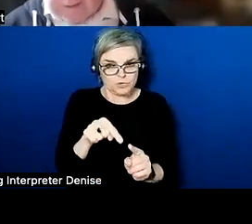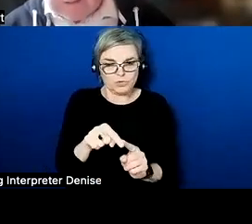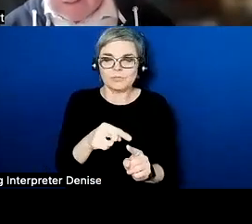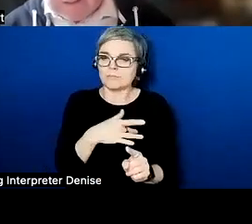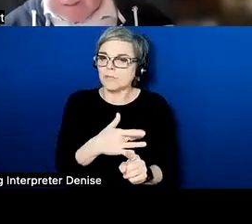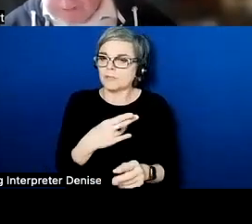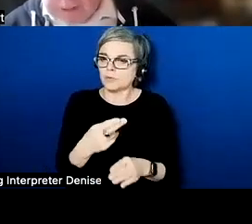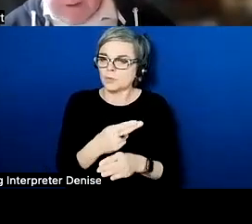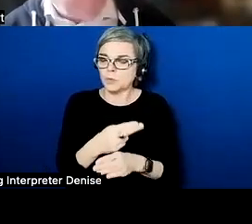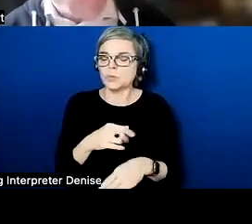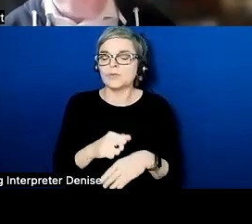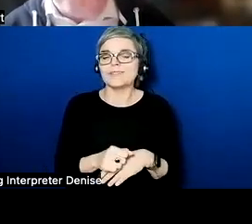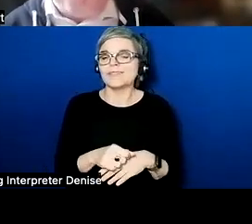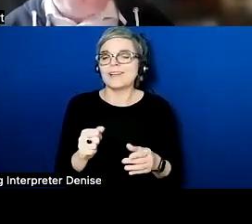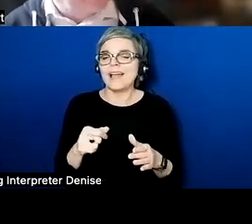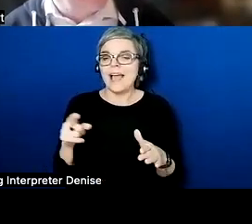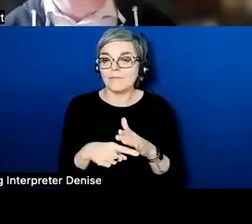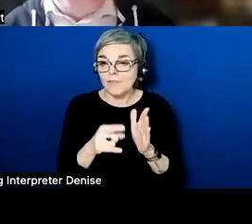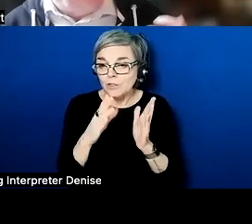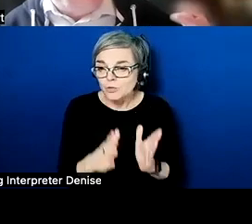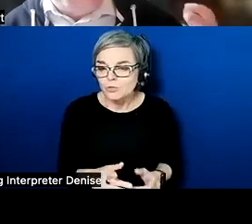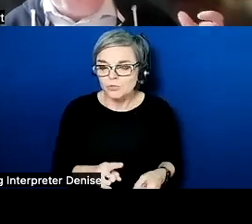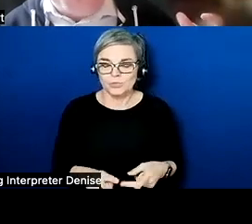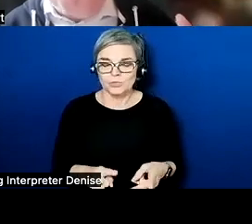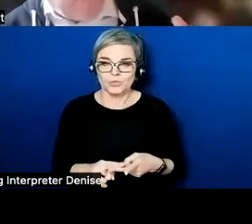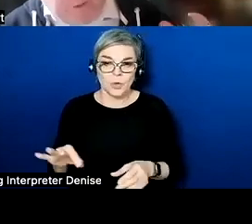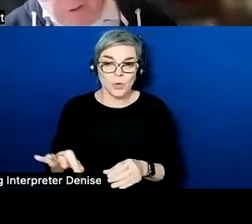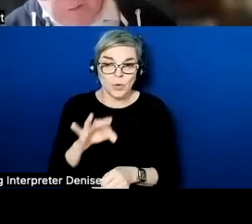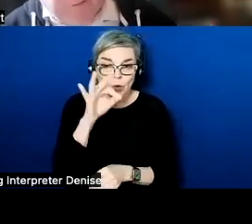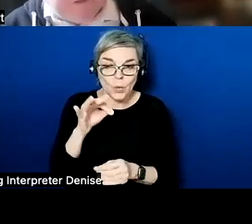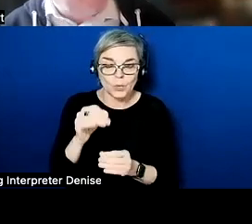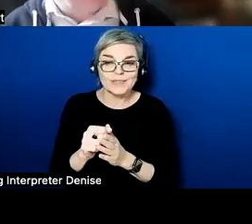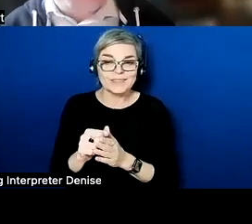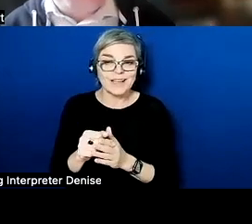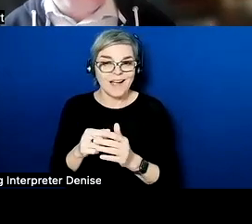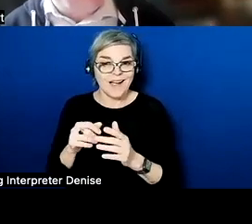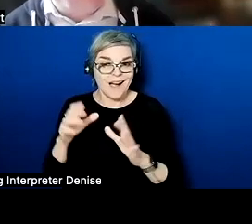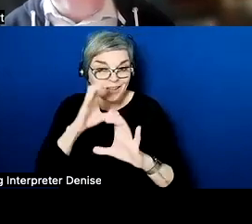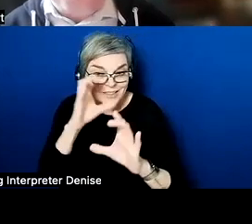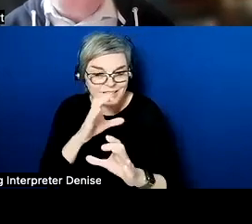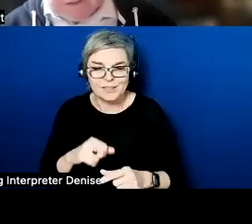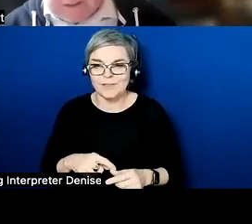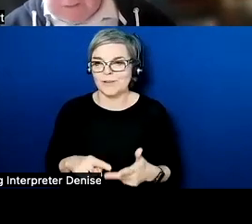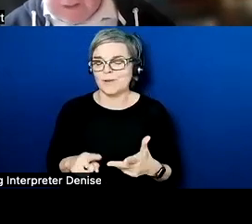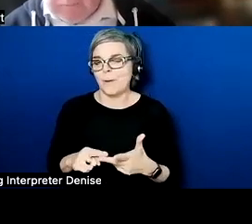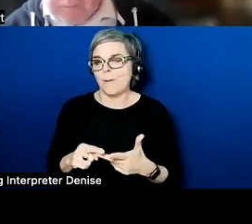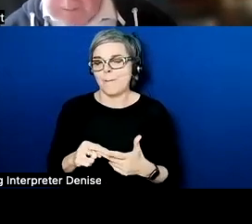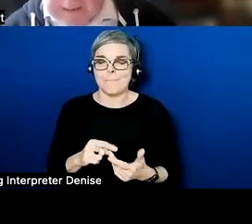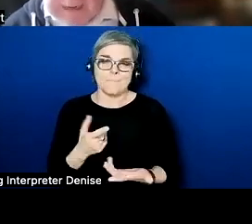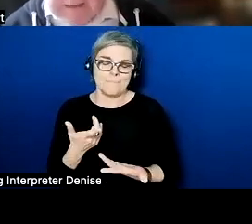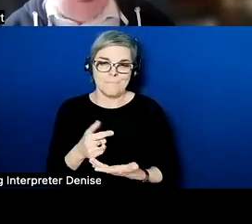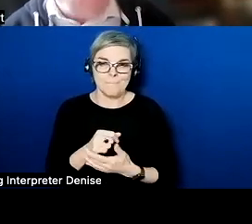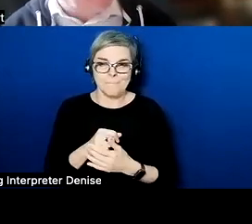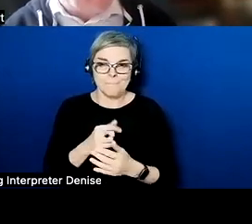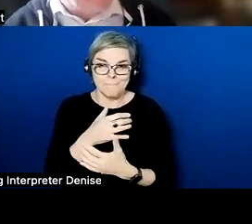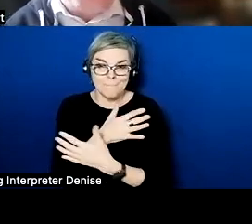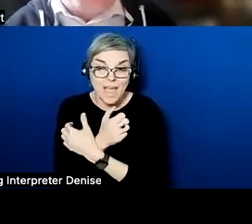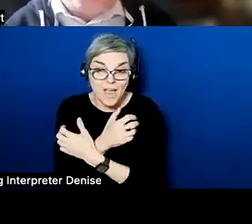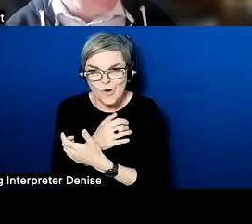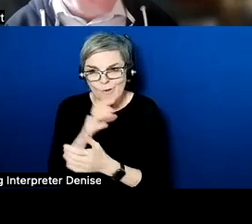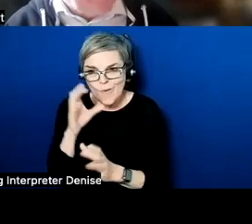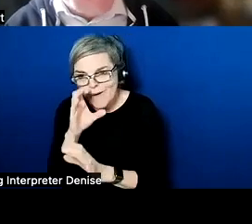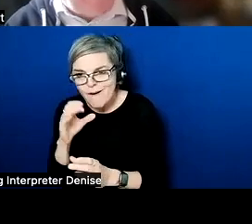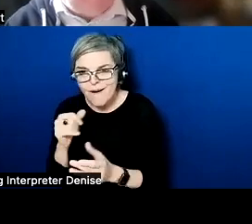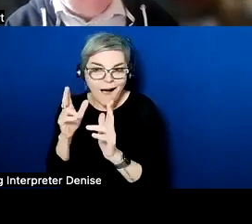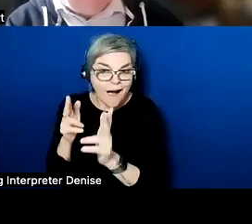ghost hunts, bear hunts, and we're not really just going out for walks. And I think when we begin to use